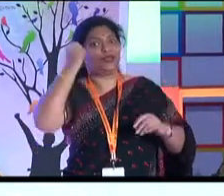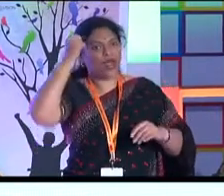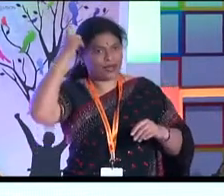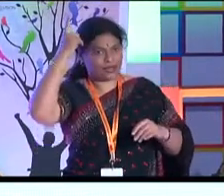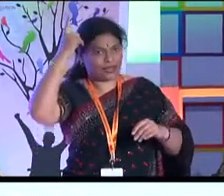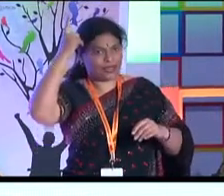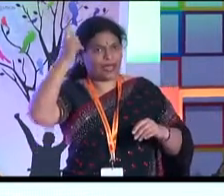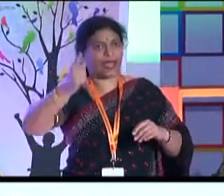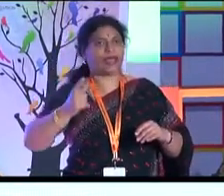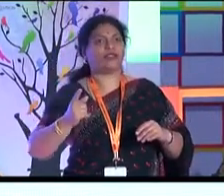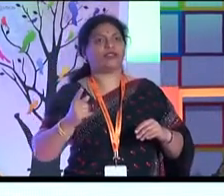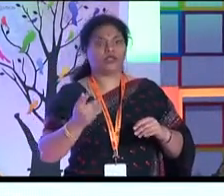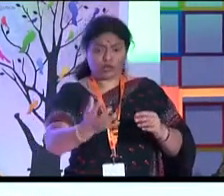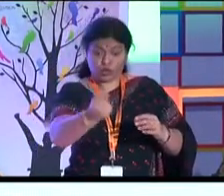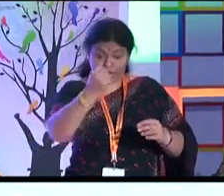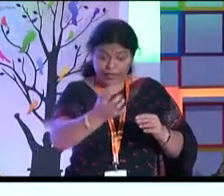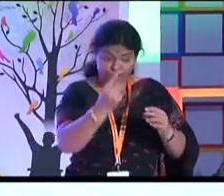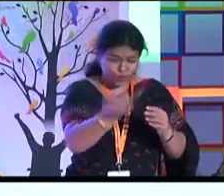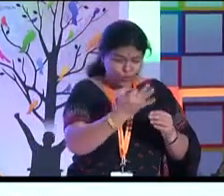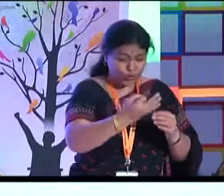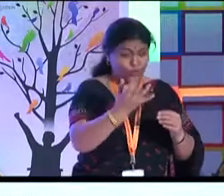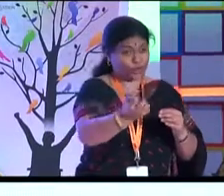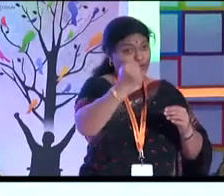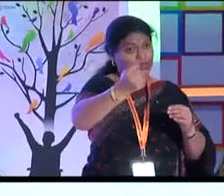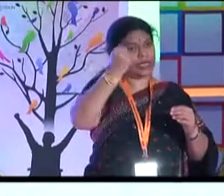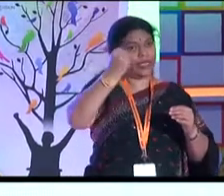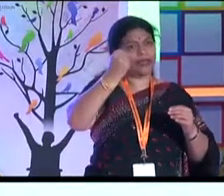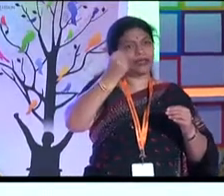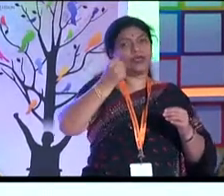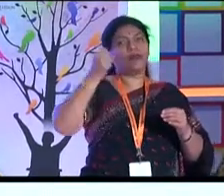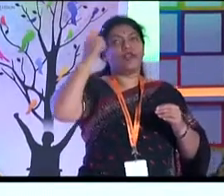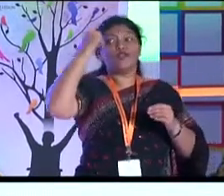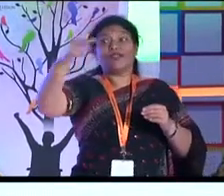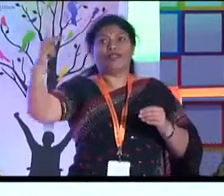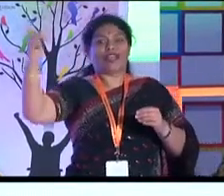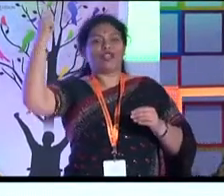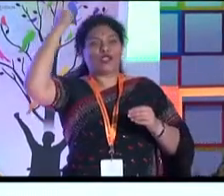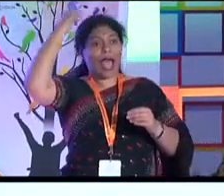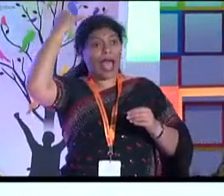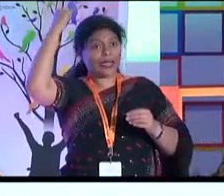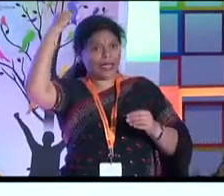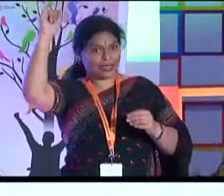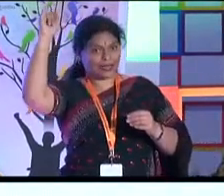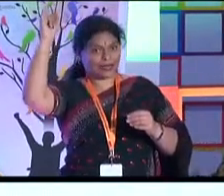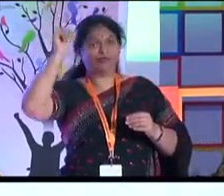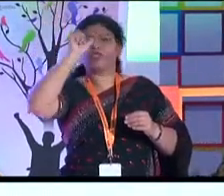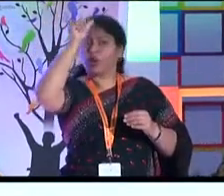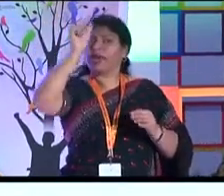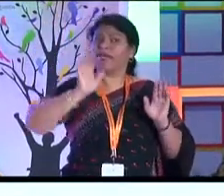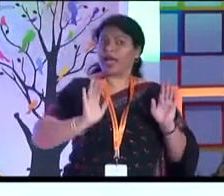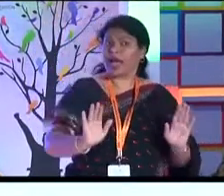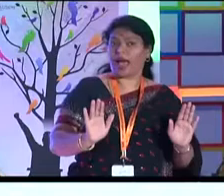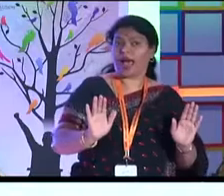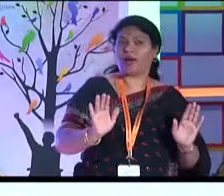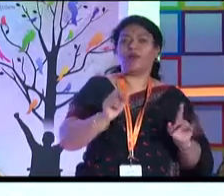know, breakthroughs in science and things that come because of the diversity and the diverse thoughts. So India has people